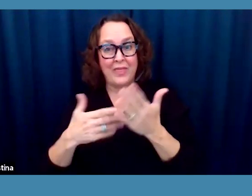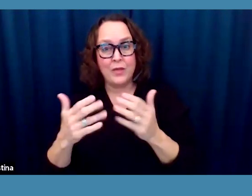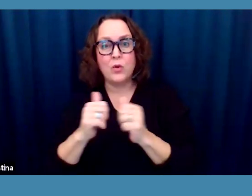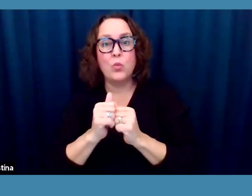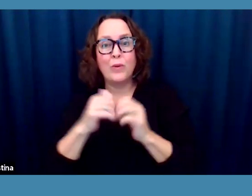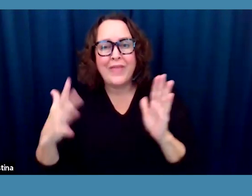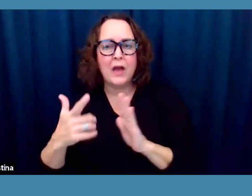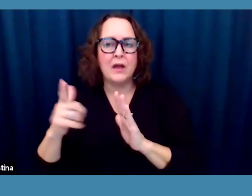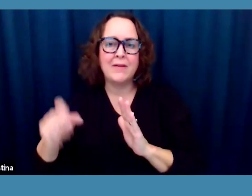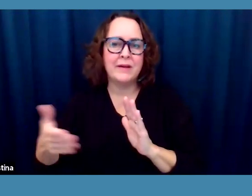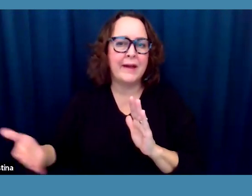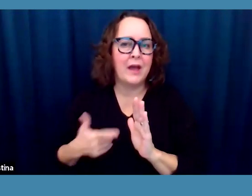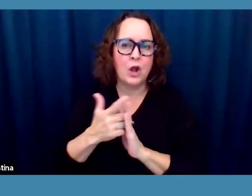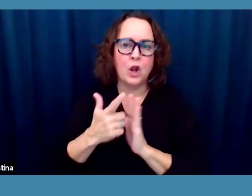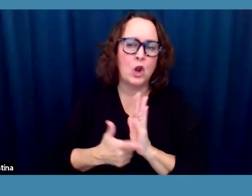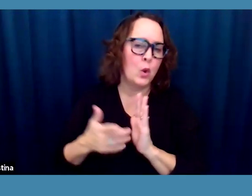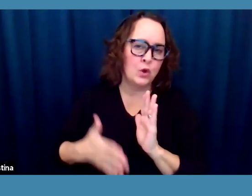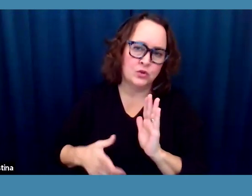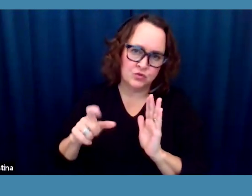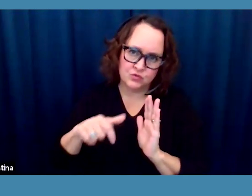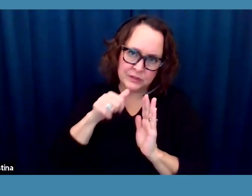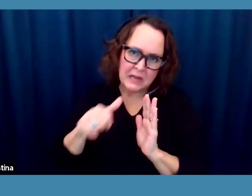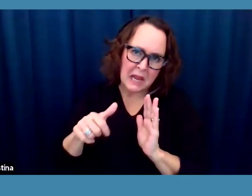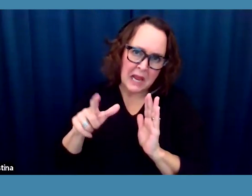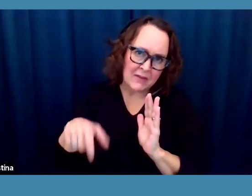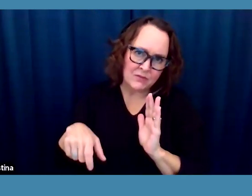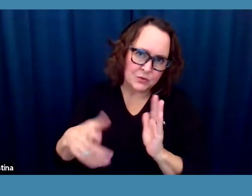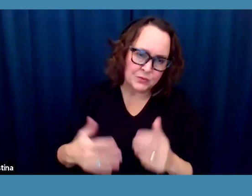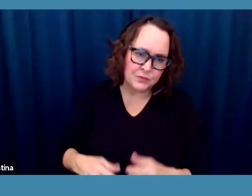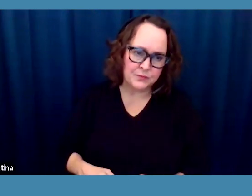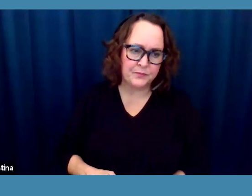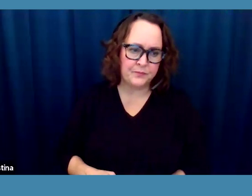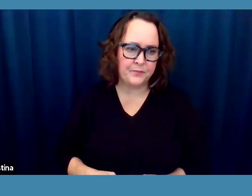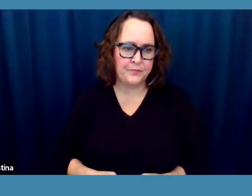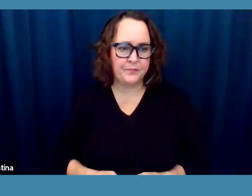So please, utilize that resource for that.